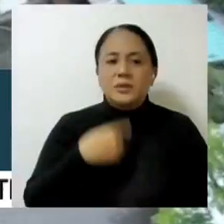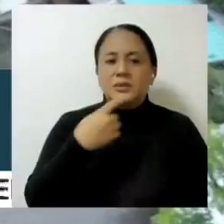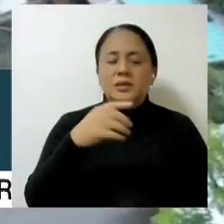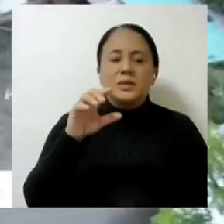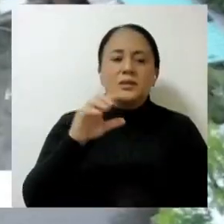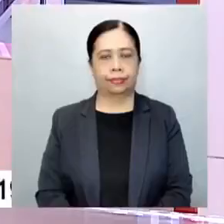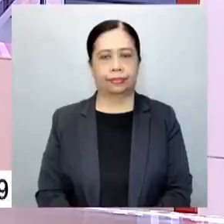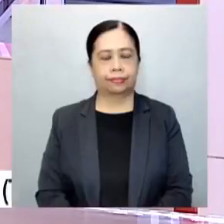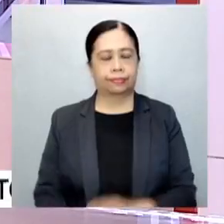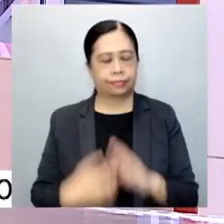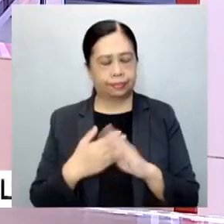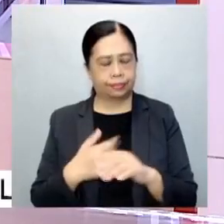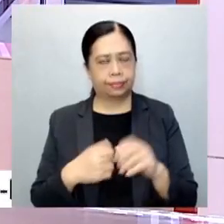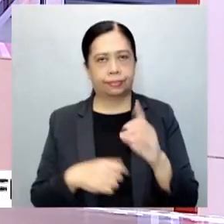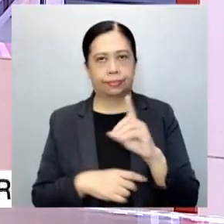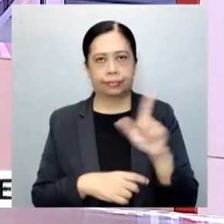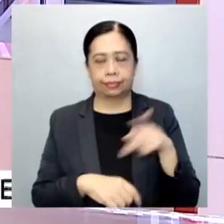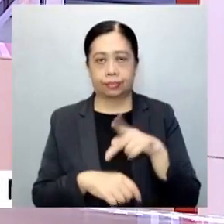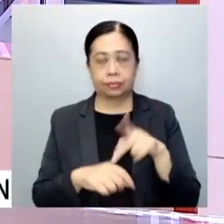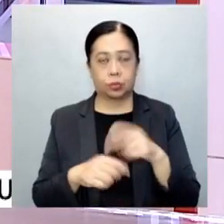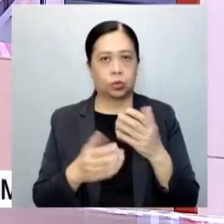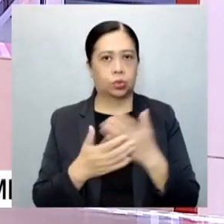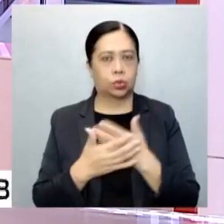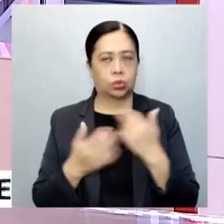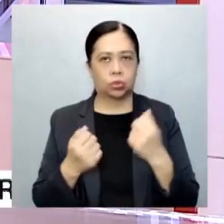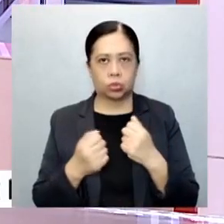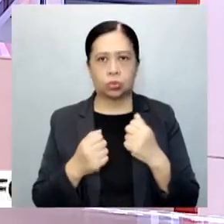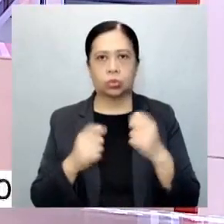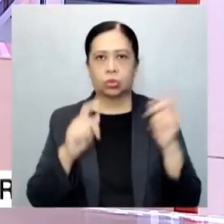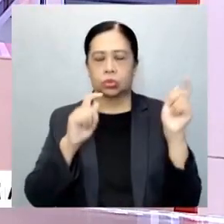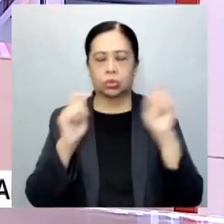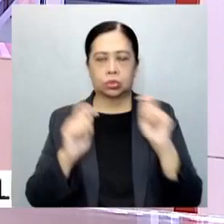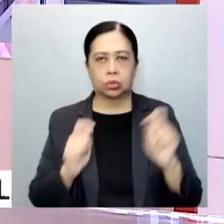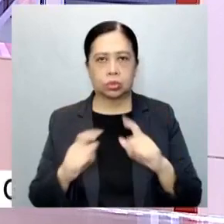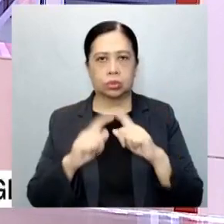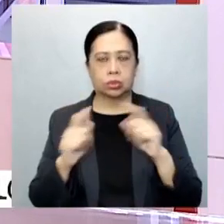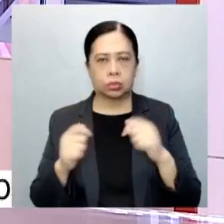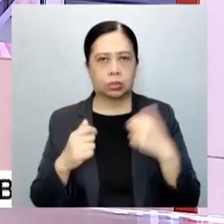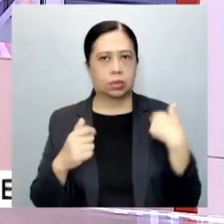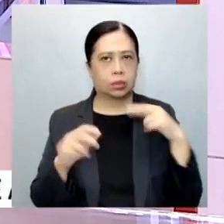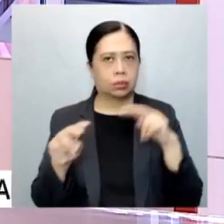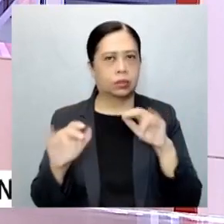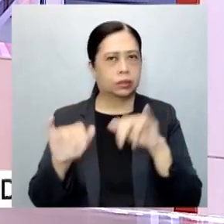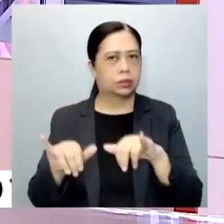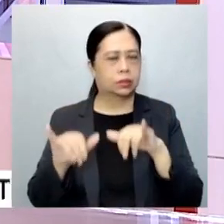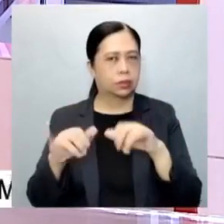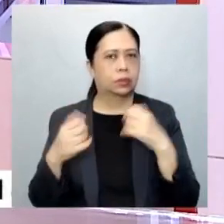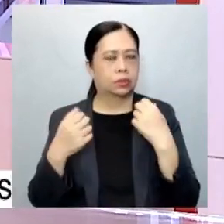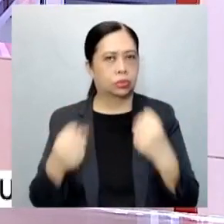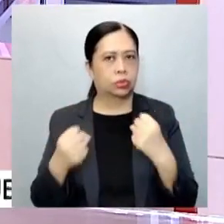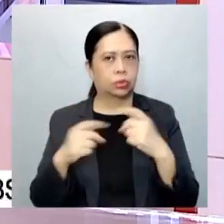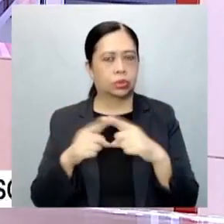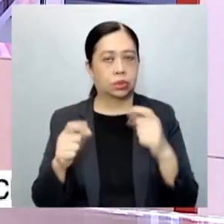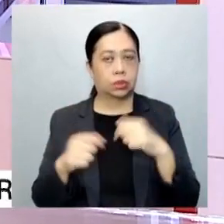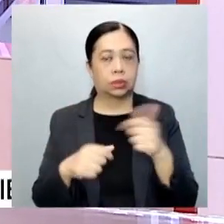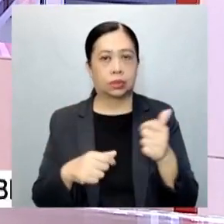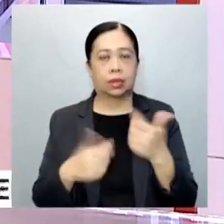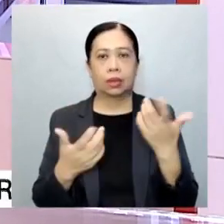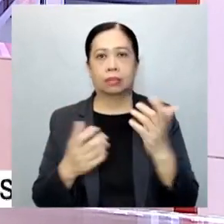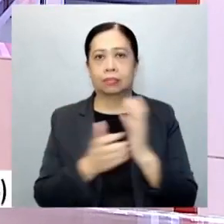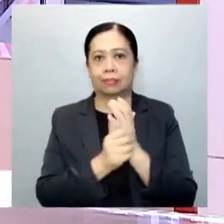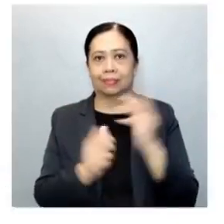of Egay. The new tropical storm outside the Philippine area of responsibility has maintained its strength. Our resident meteorologist Ariel